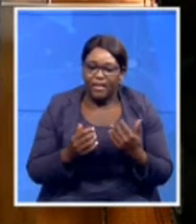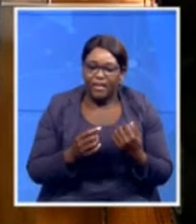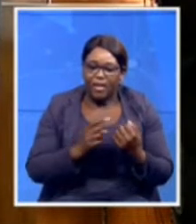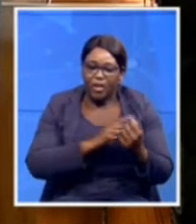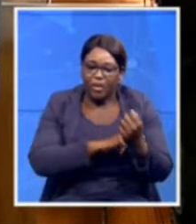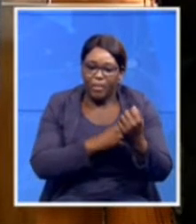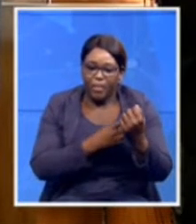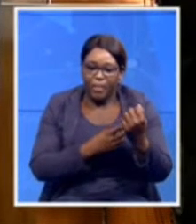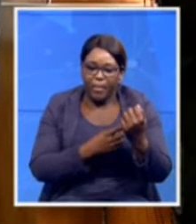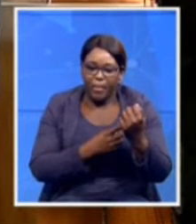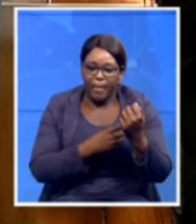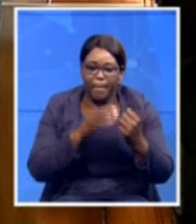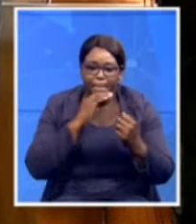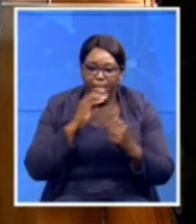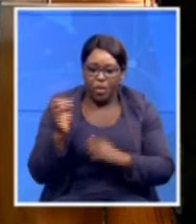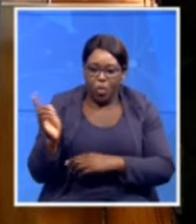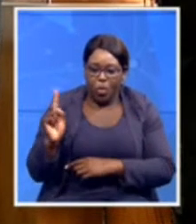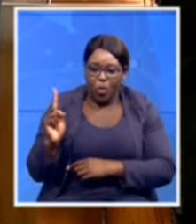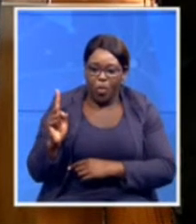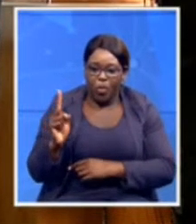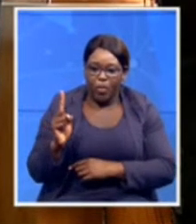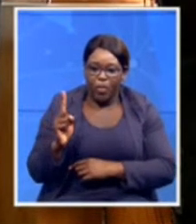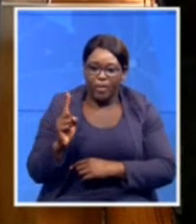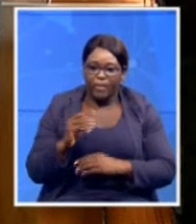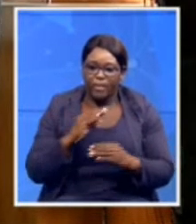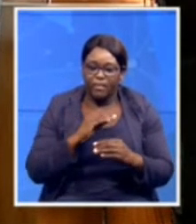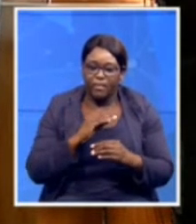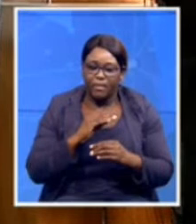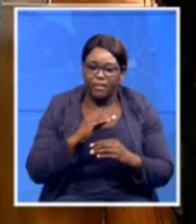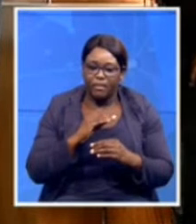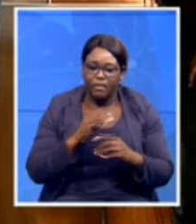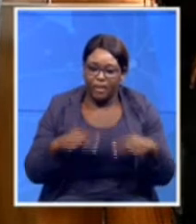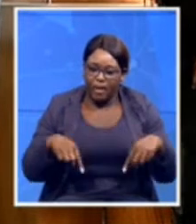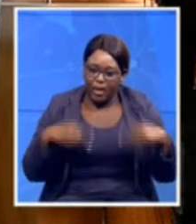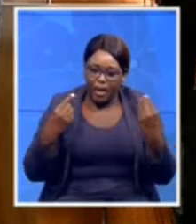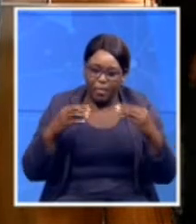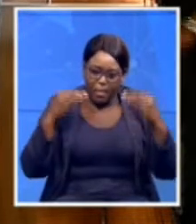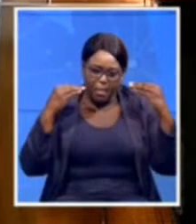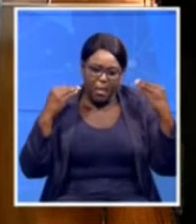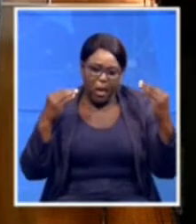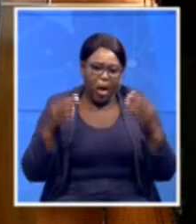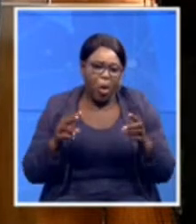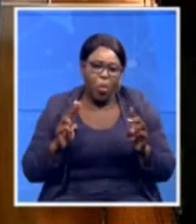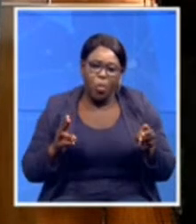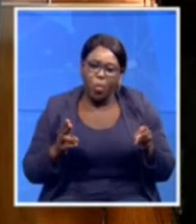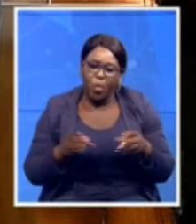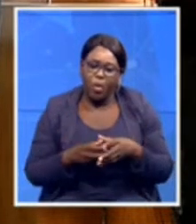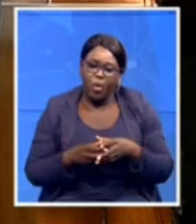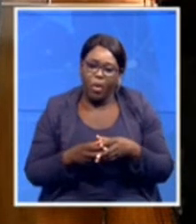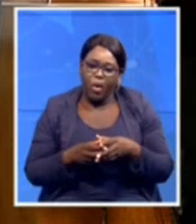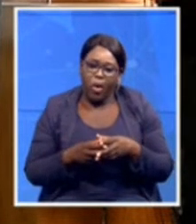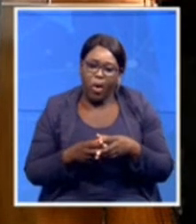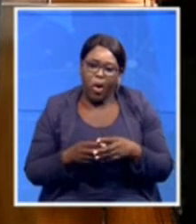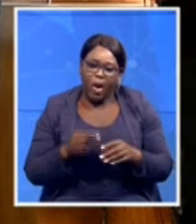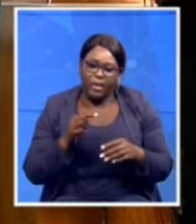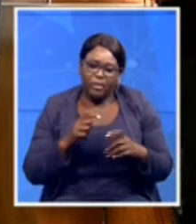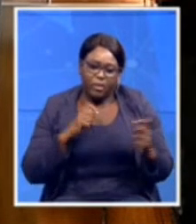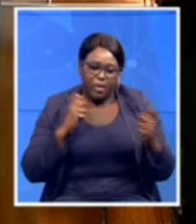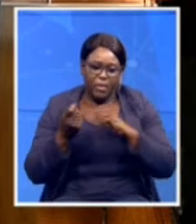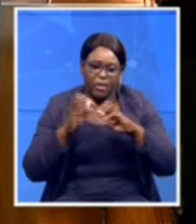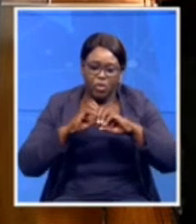entity? It means it can be business as usual. One of the things that you have to do is really to transform the organization and align it